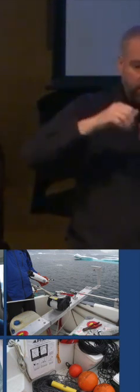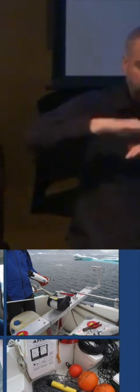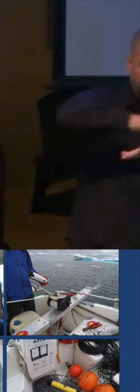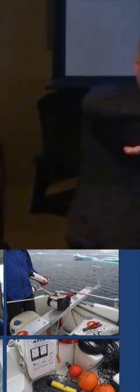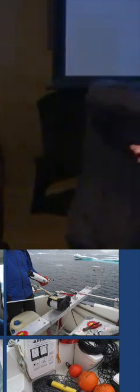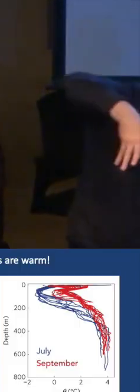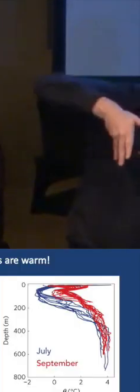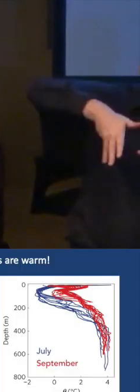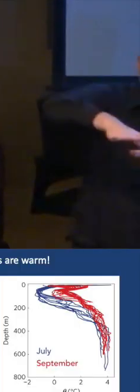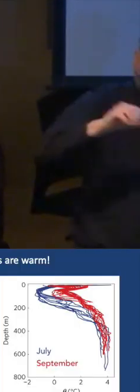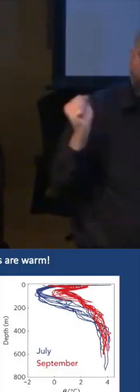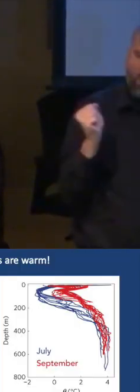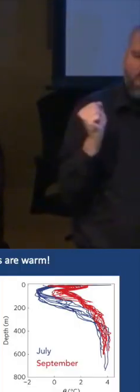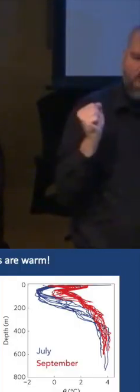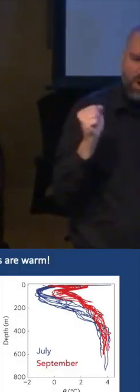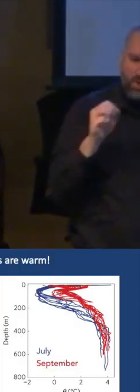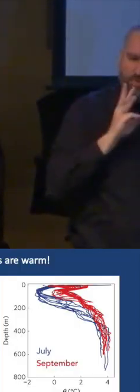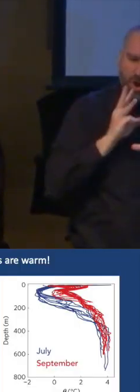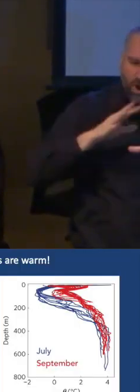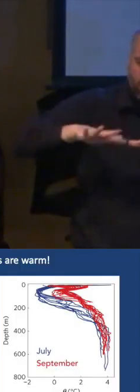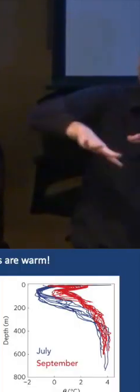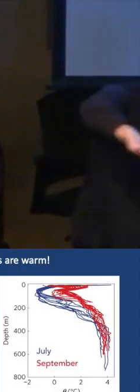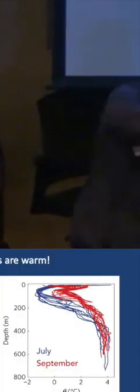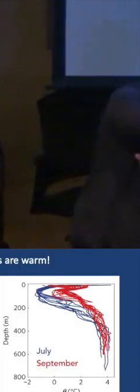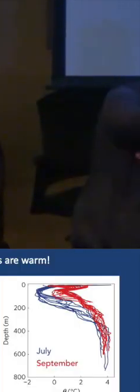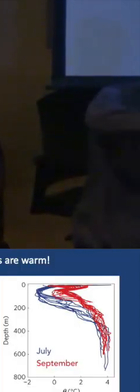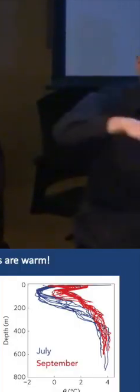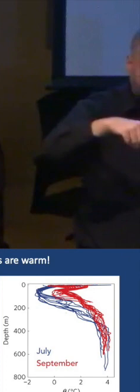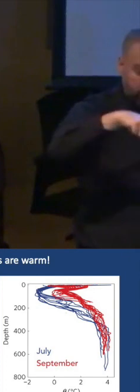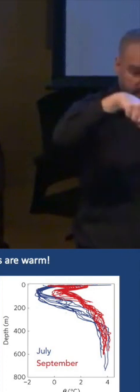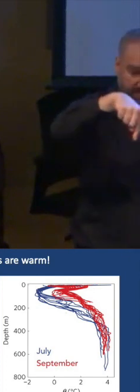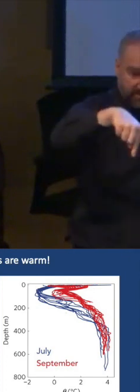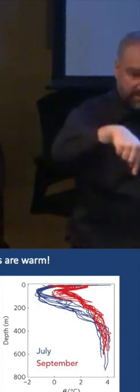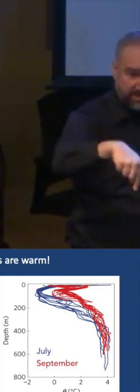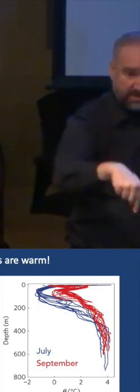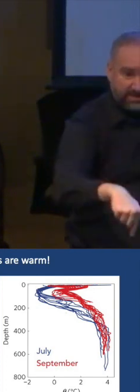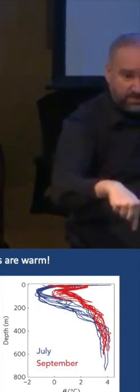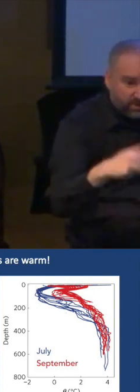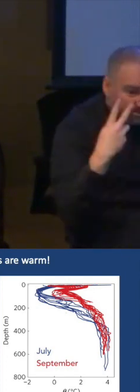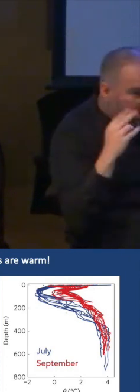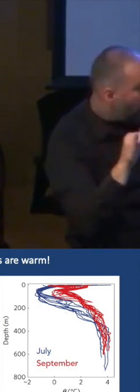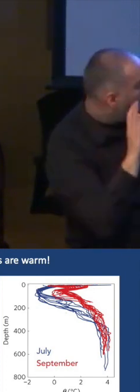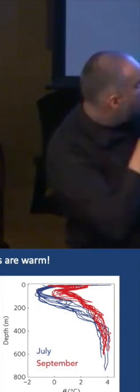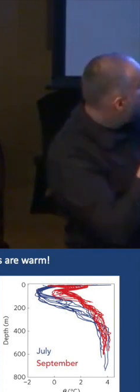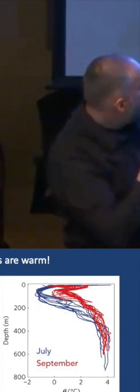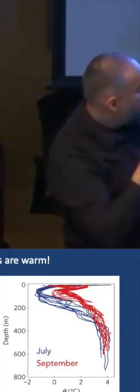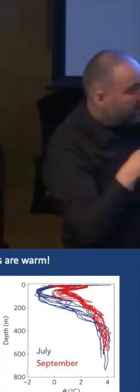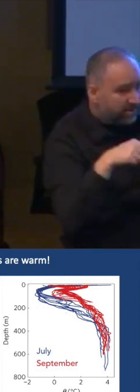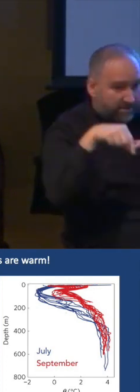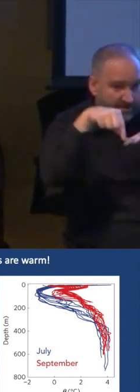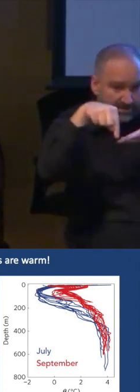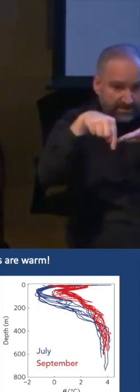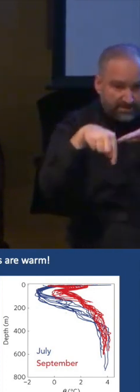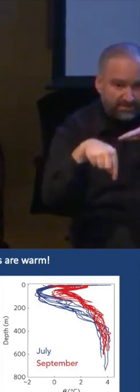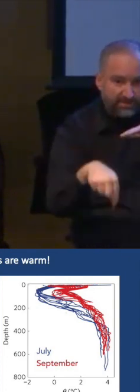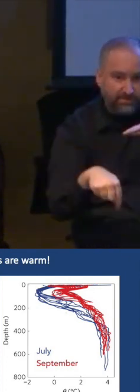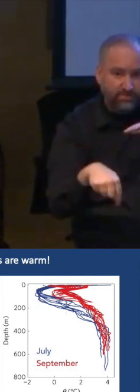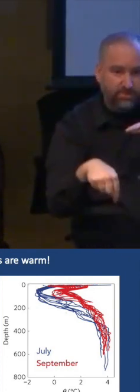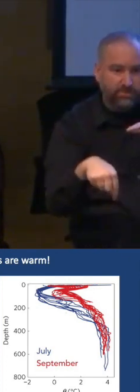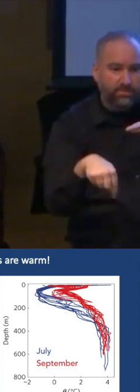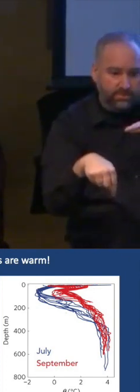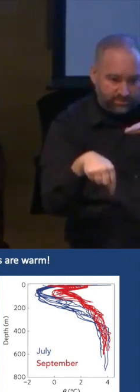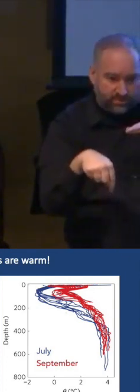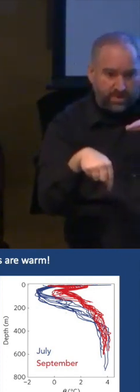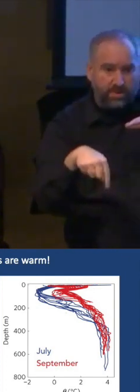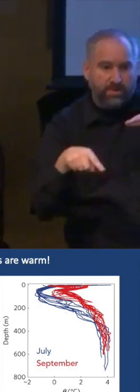fresh. But as the instrument went deeper down, you can see the temperature profiles on the right. The waters beneath this cold and fresh